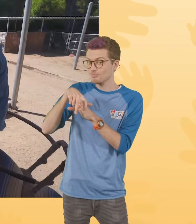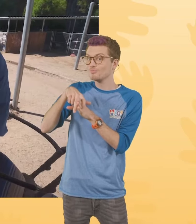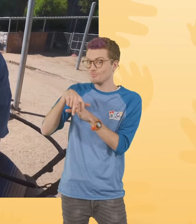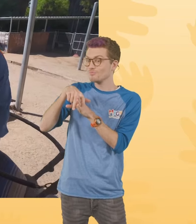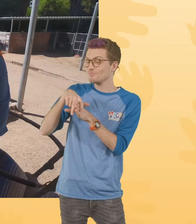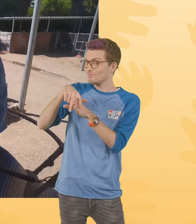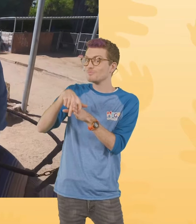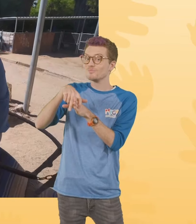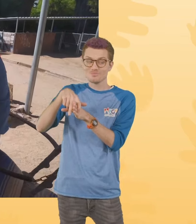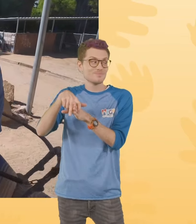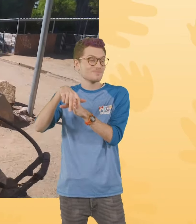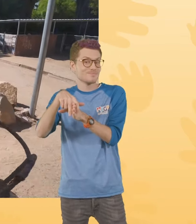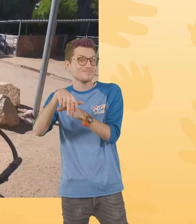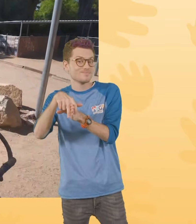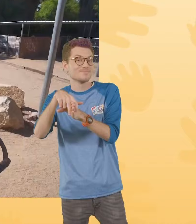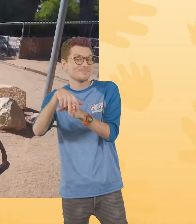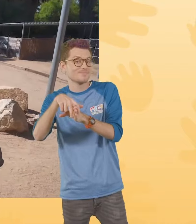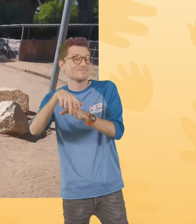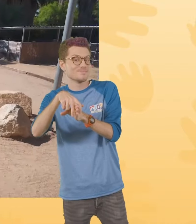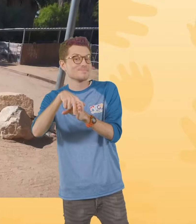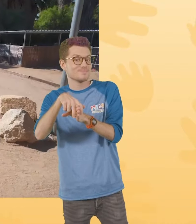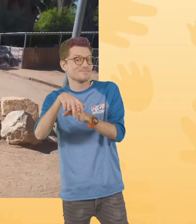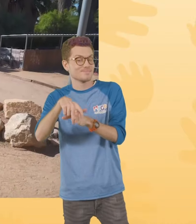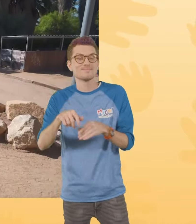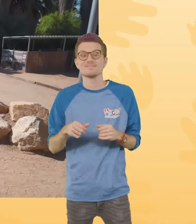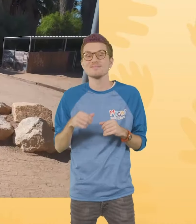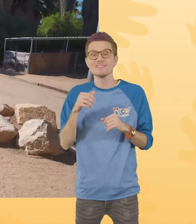right, guys. Check it out. Whee!